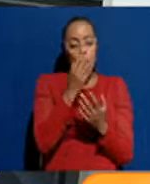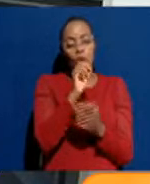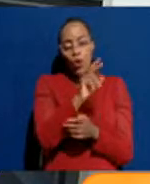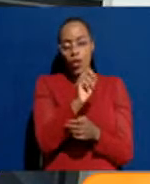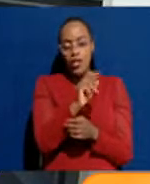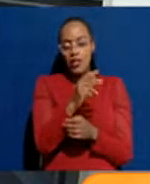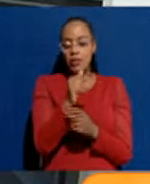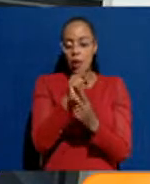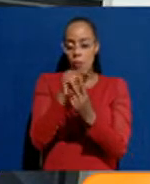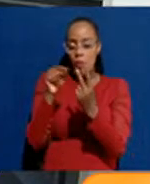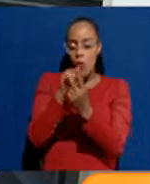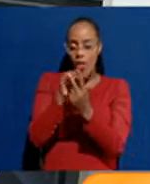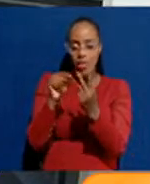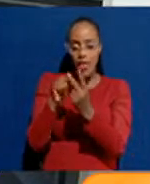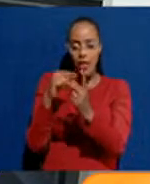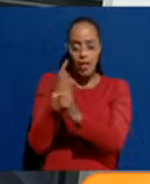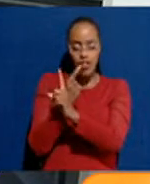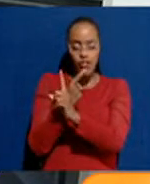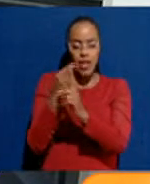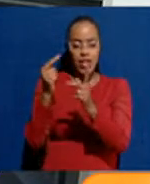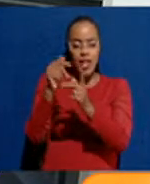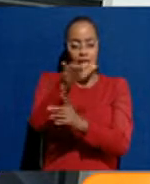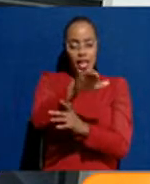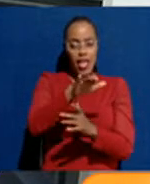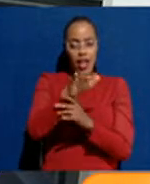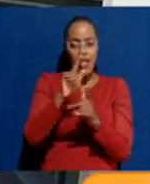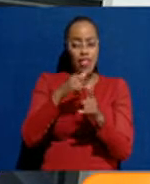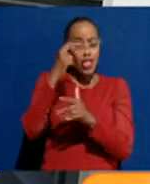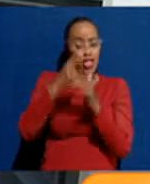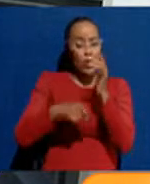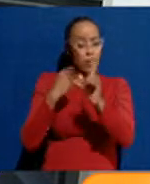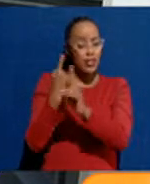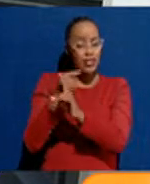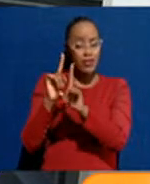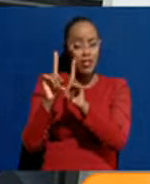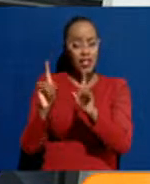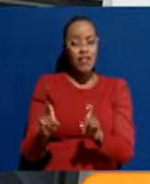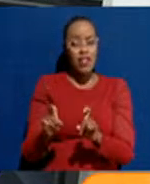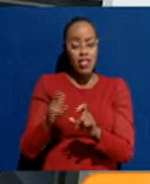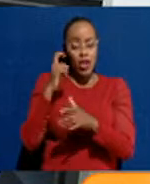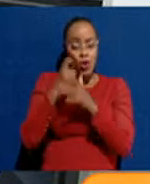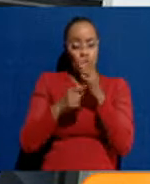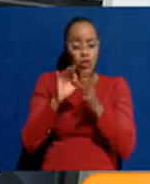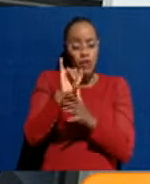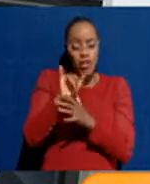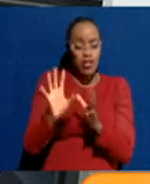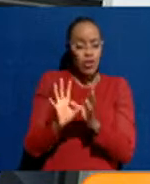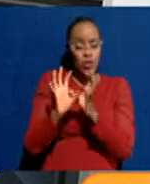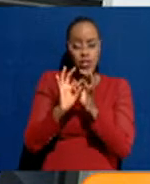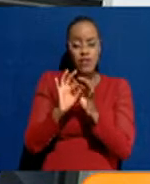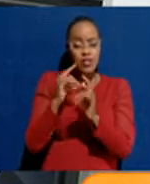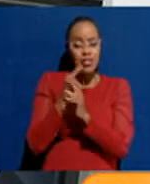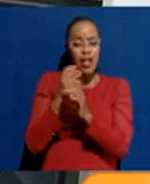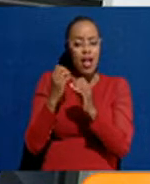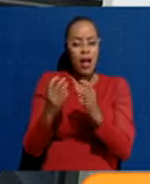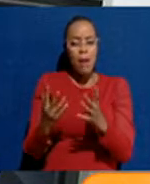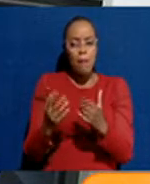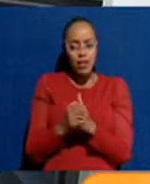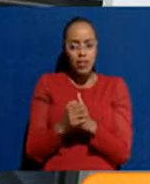Okay. Yeah, so should the price be different, the cost of that connection? If you're within radius, how much should it be?